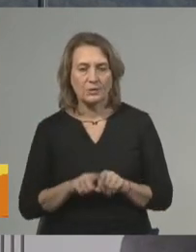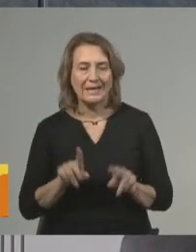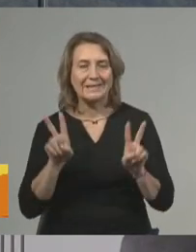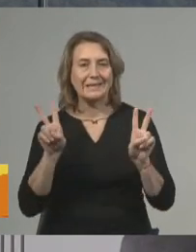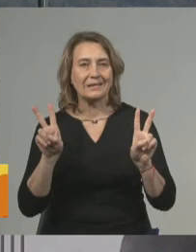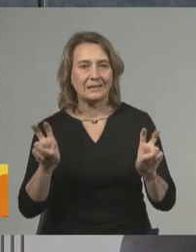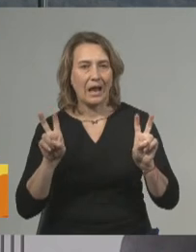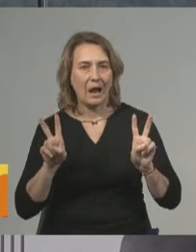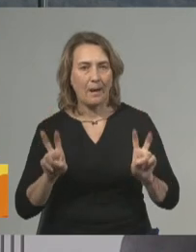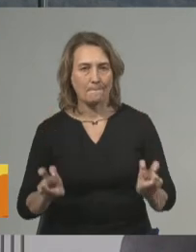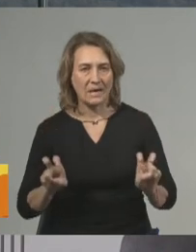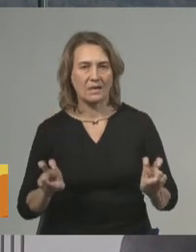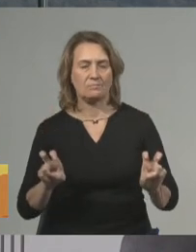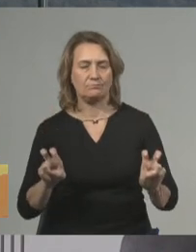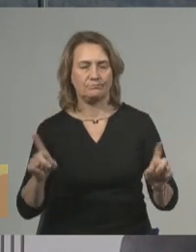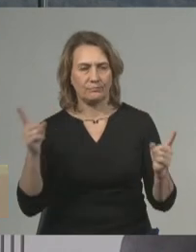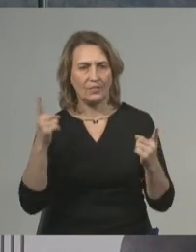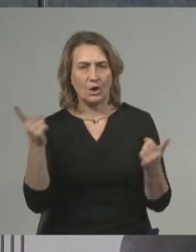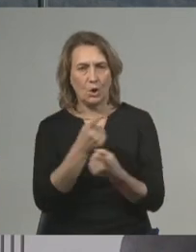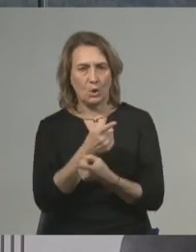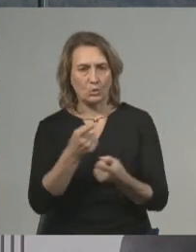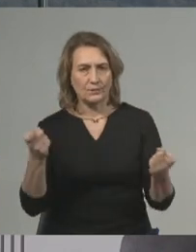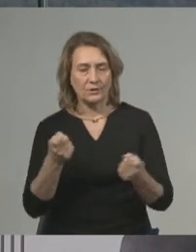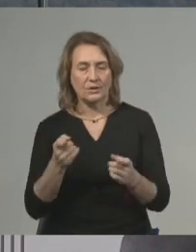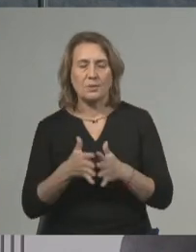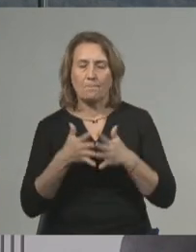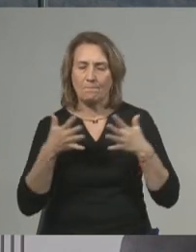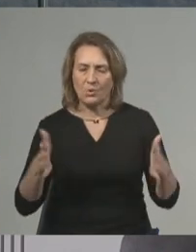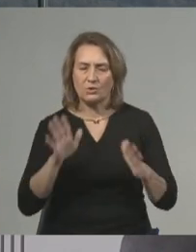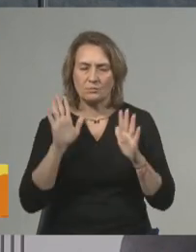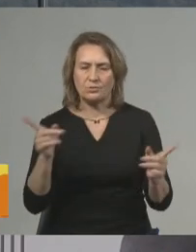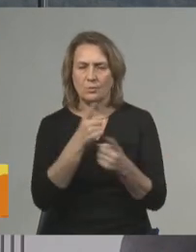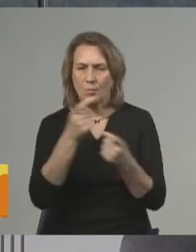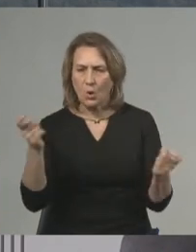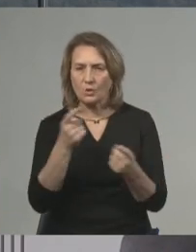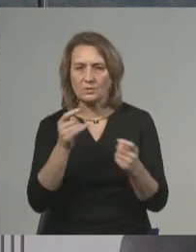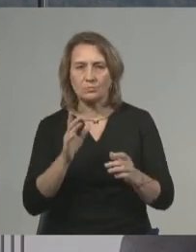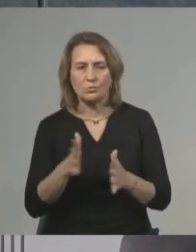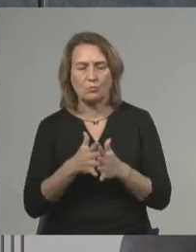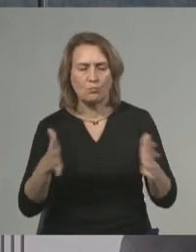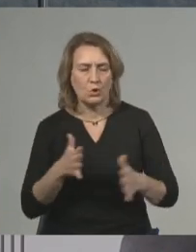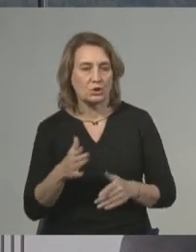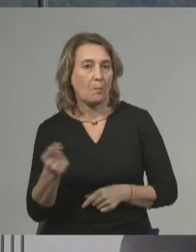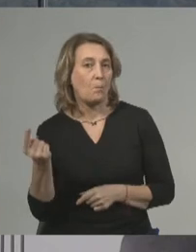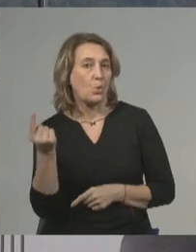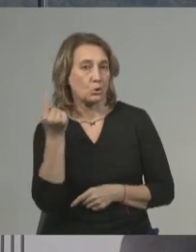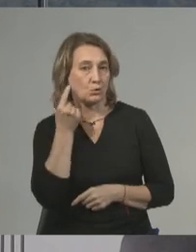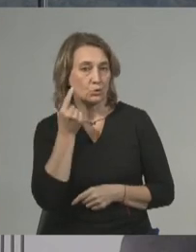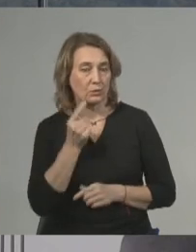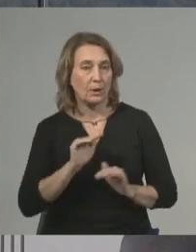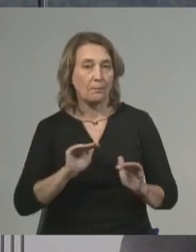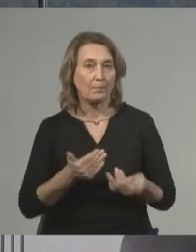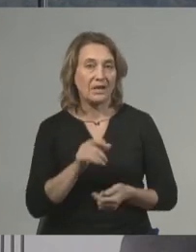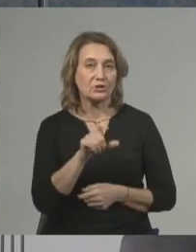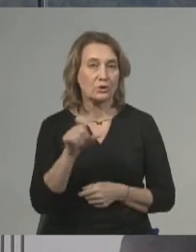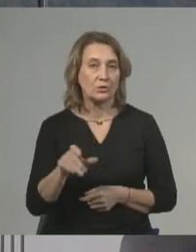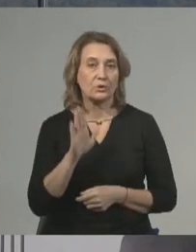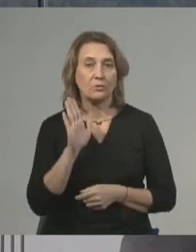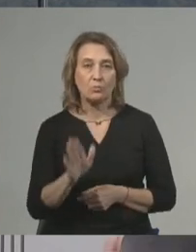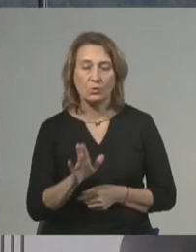voices the more chances is of them being heard and less people being underrepresented in the media in the